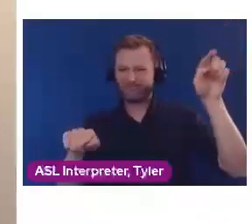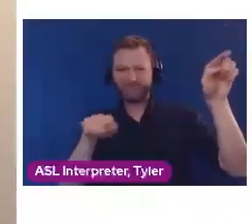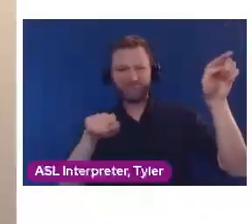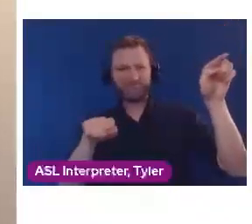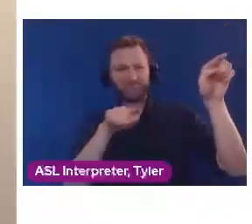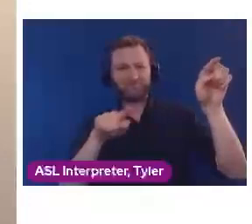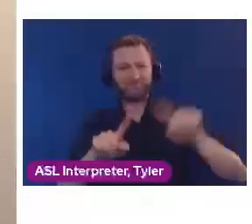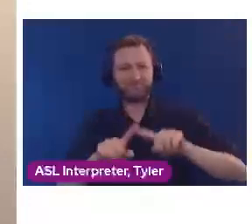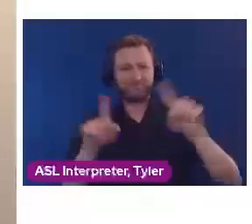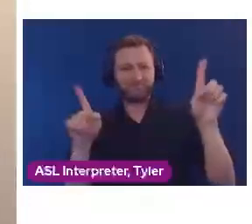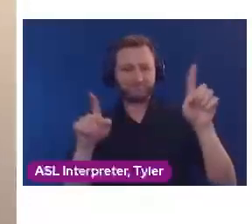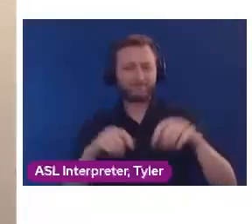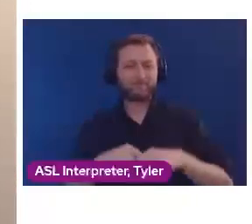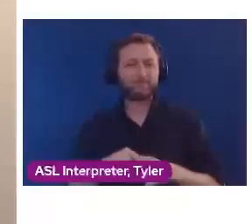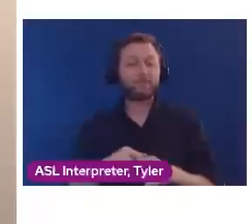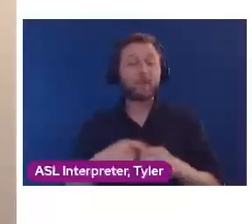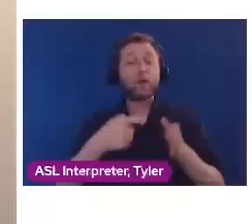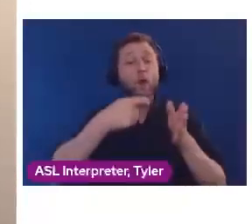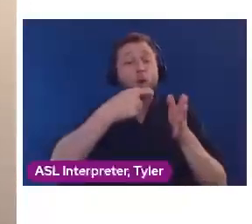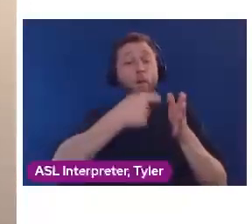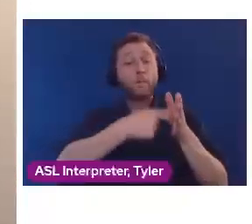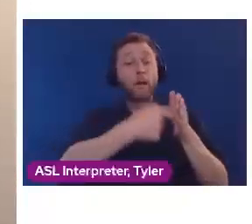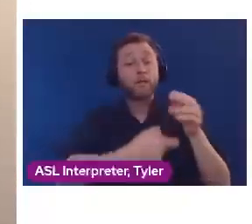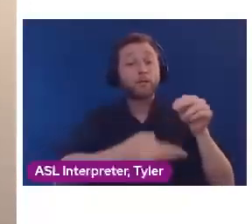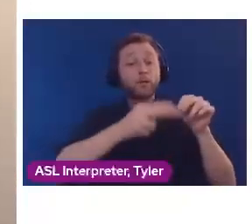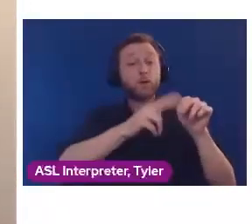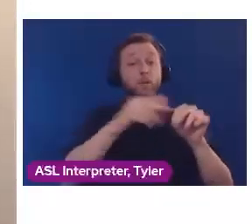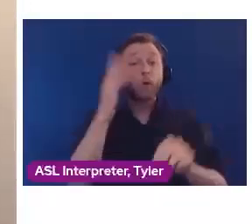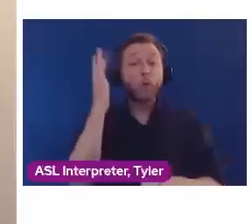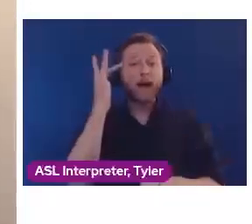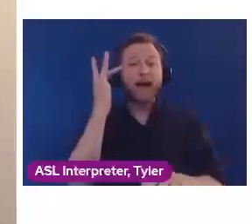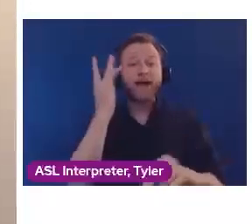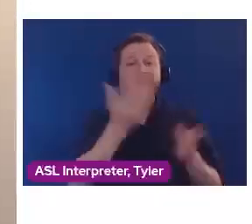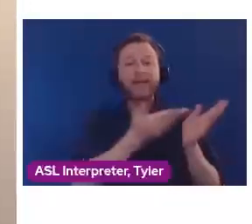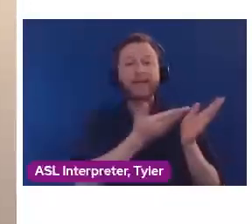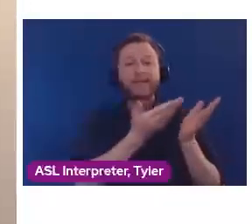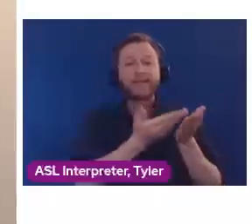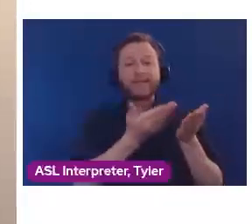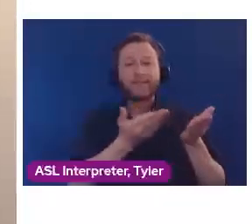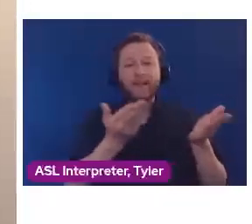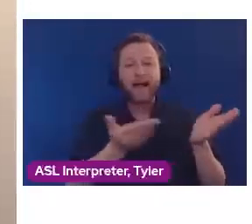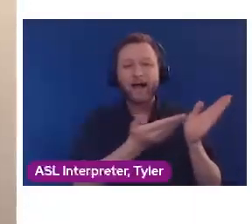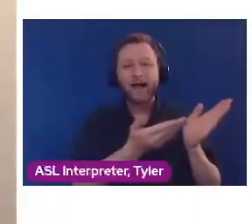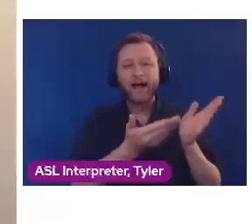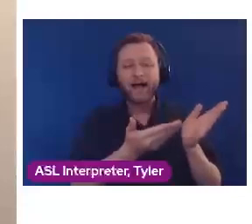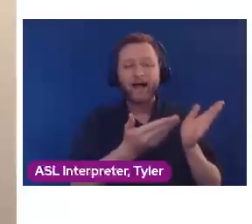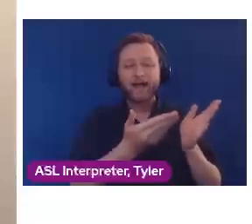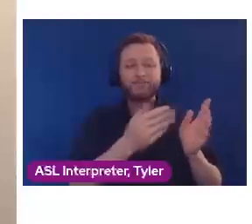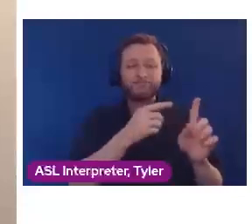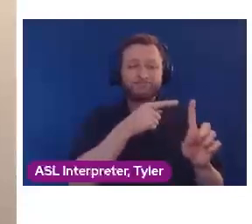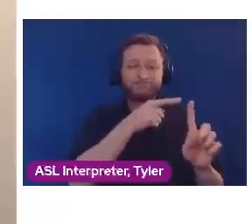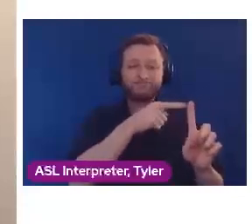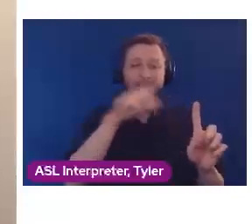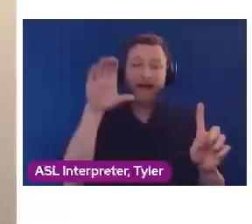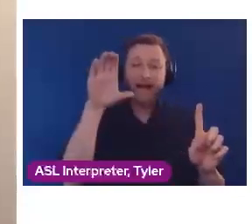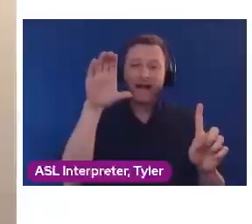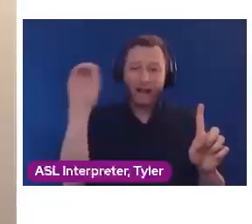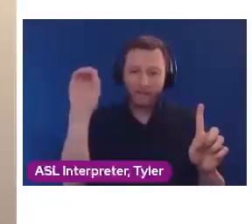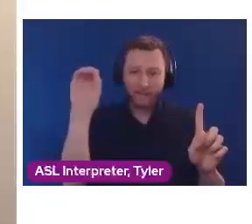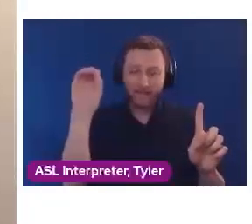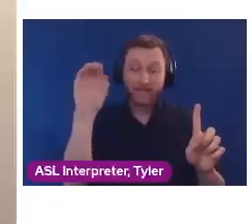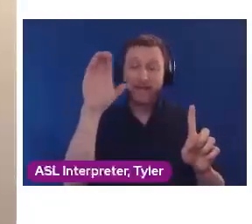is that the reason prices are going up are for supply reasons, companies, and more specifically,